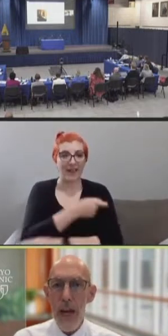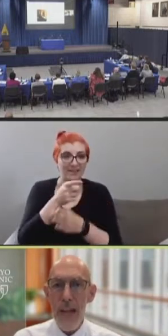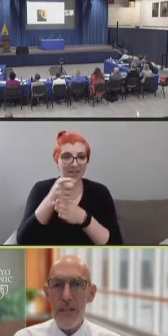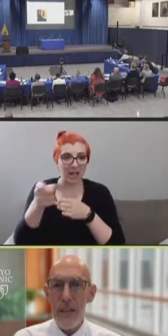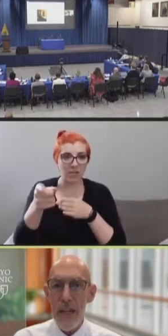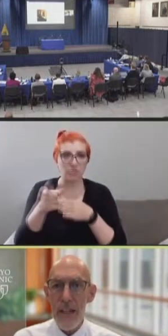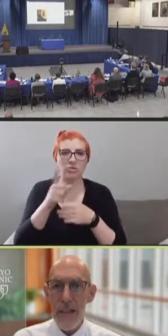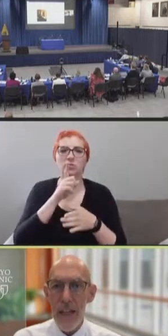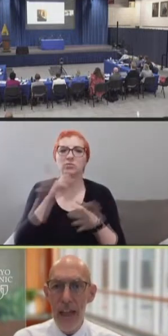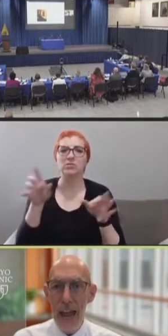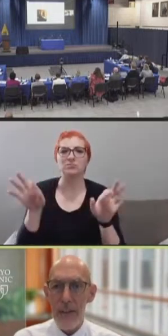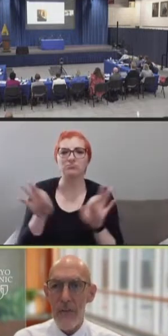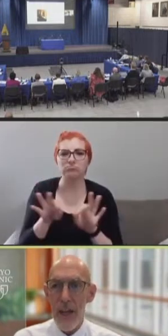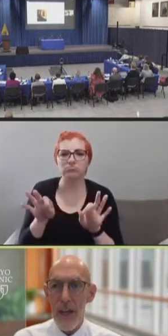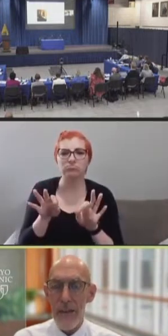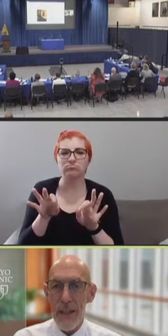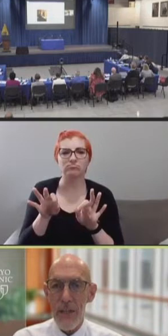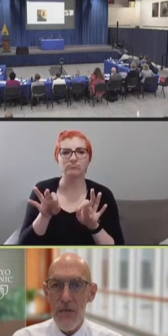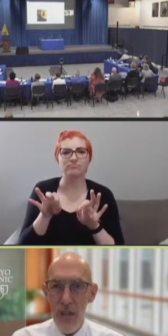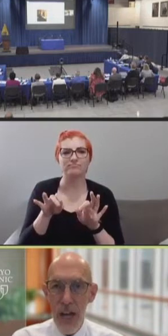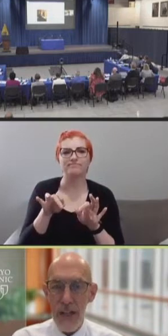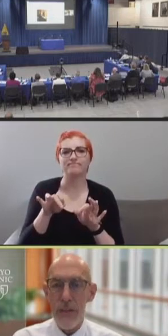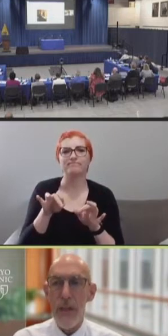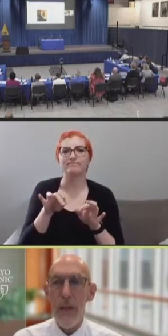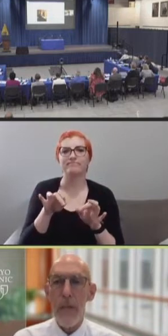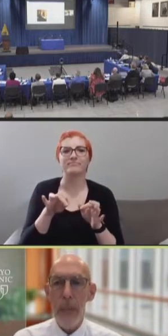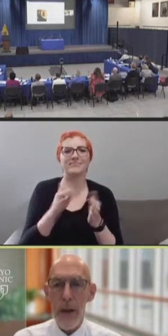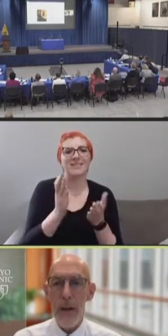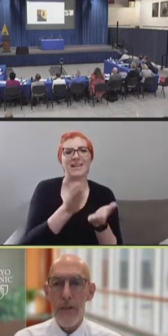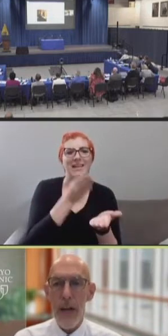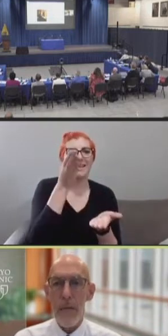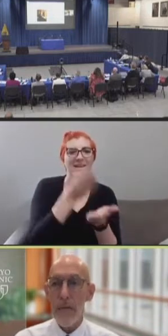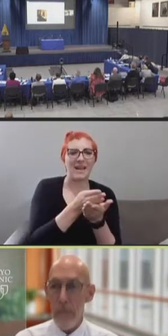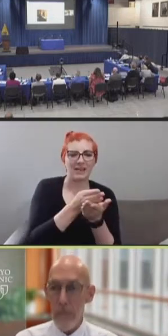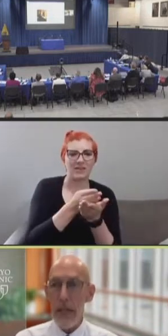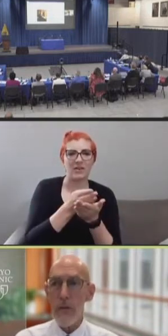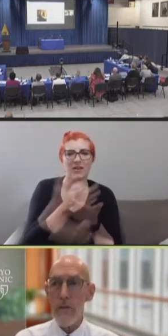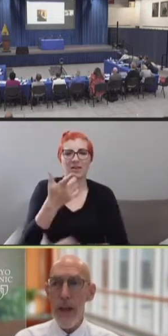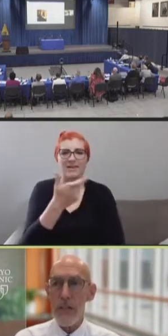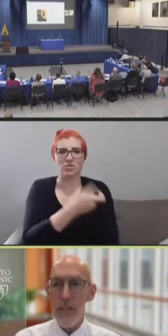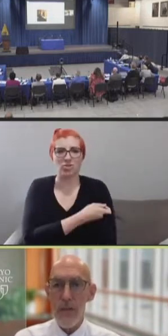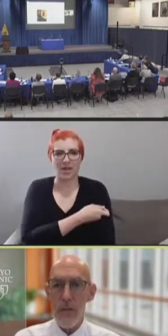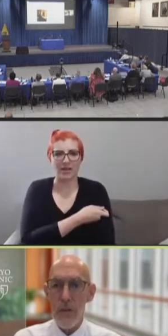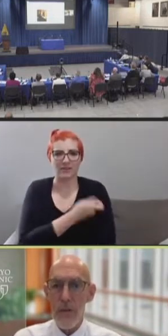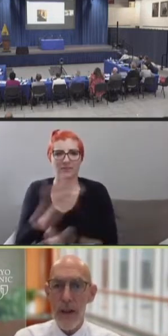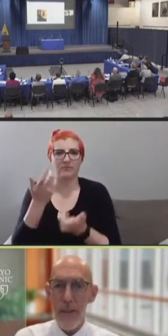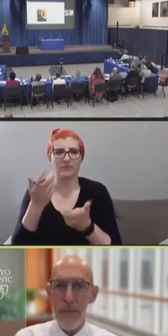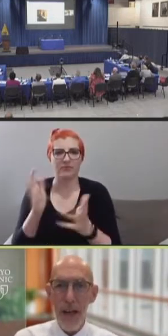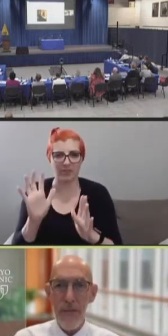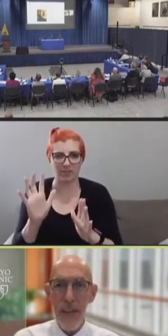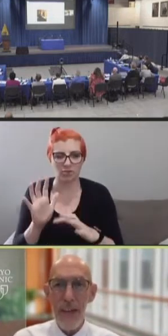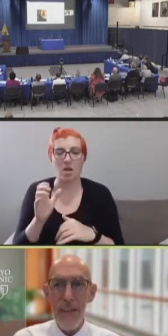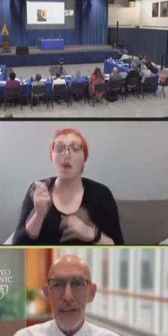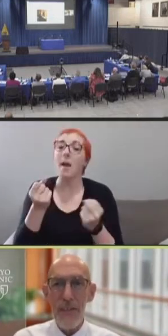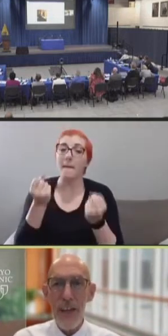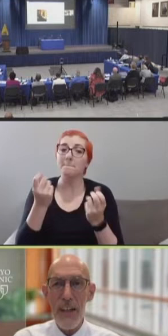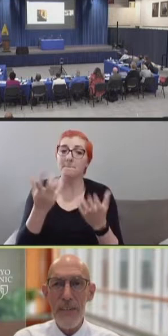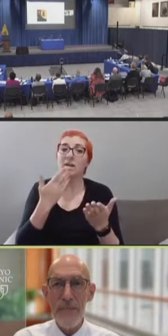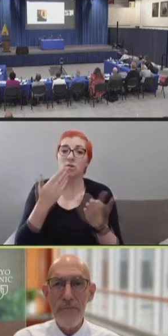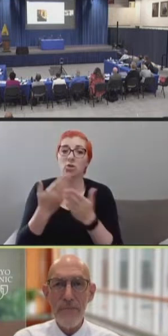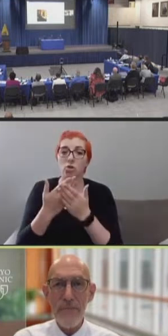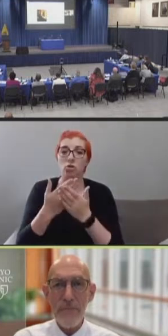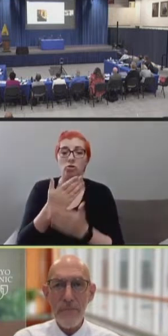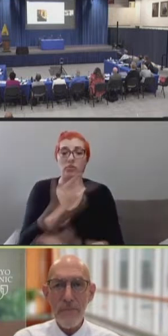simplistic isolate, inactivate, inject paradigm, and many good vaccines were developed out of that. Next